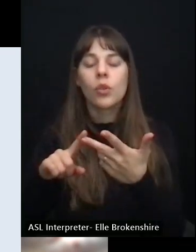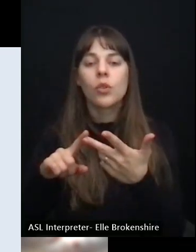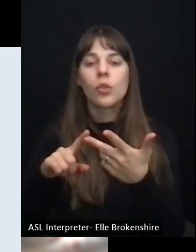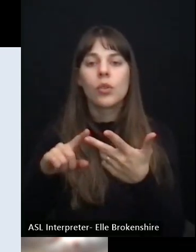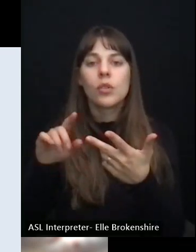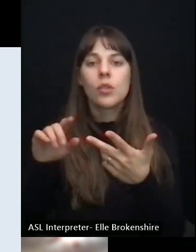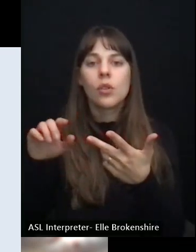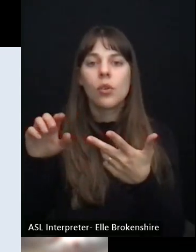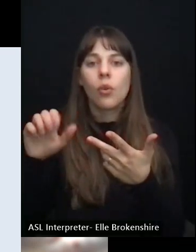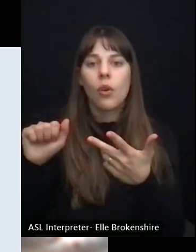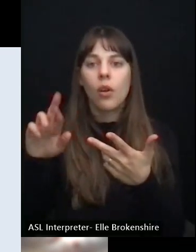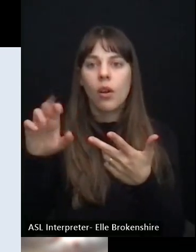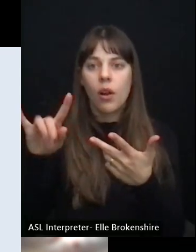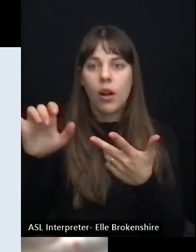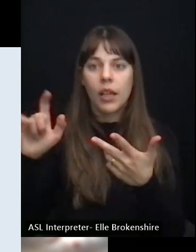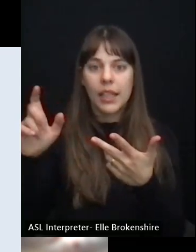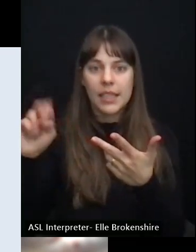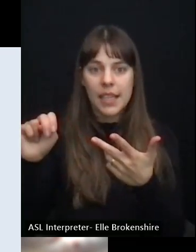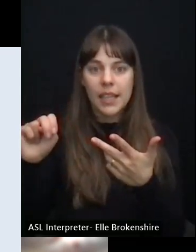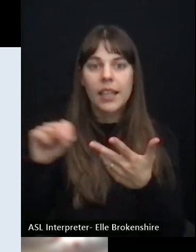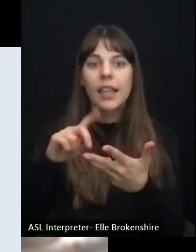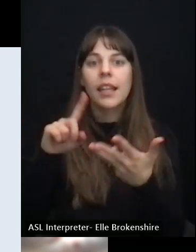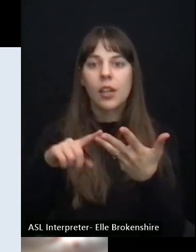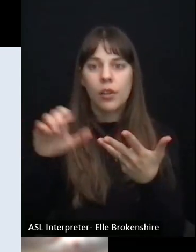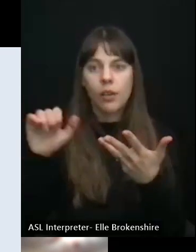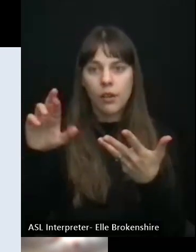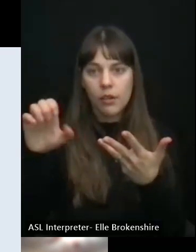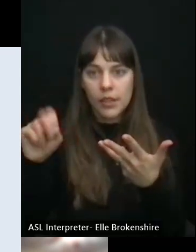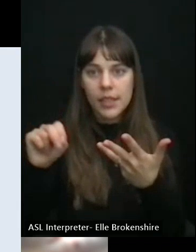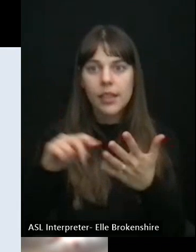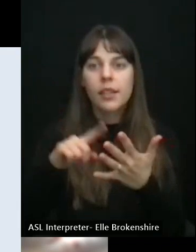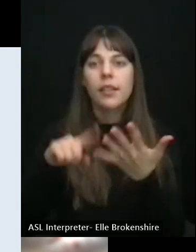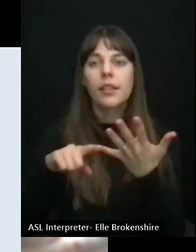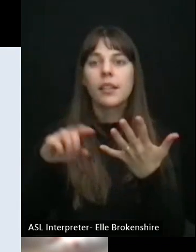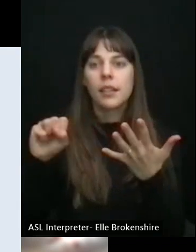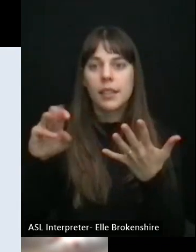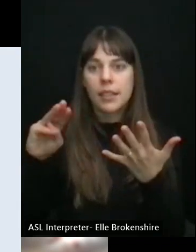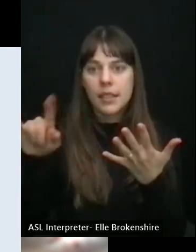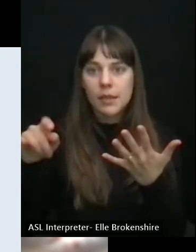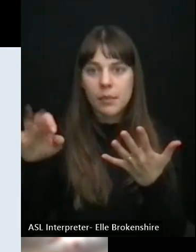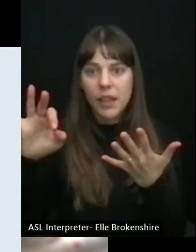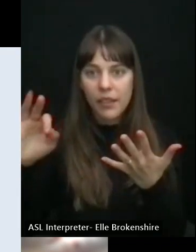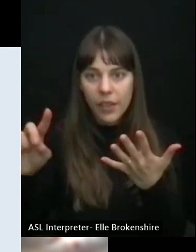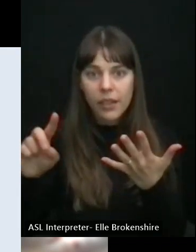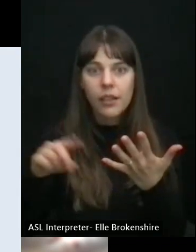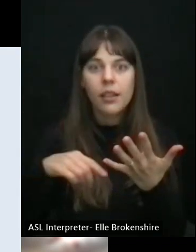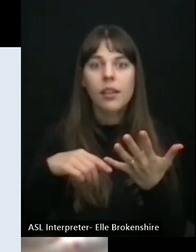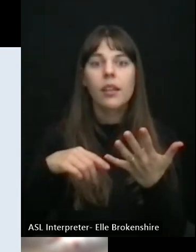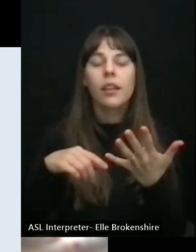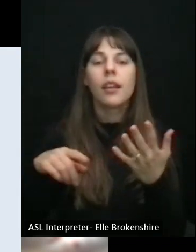on to Warrington, and then on to regular routing of the outbound 44.